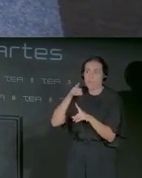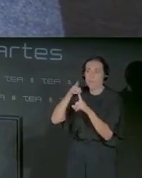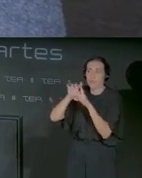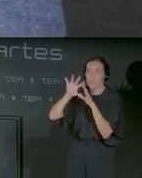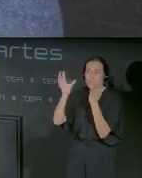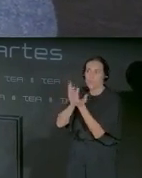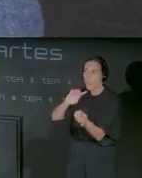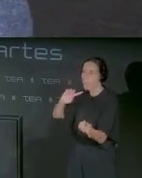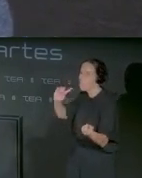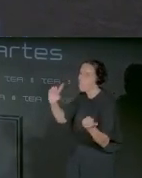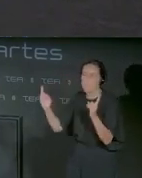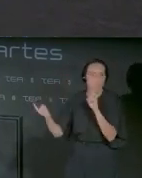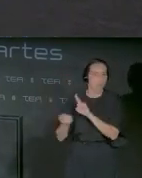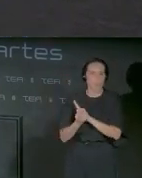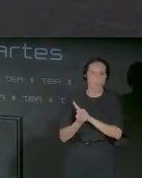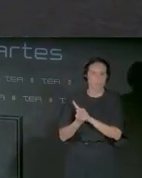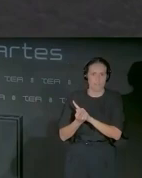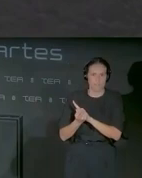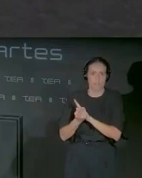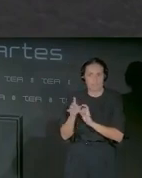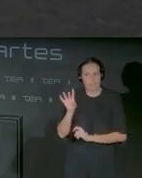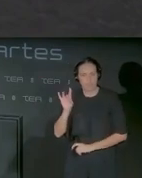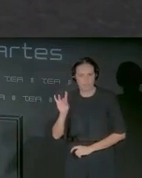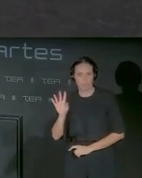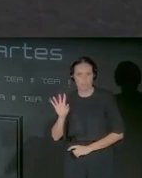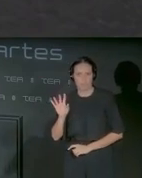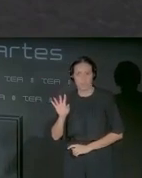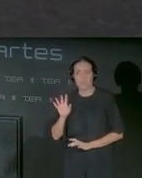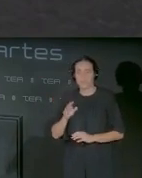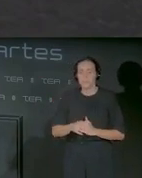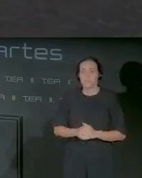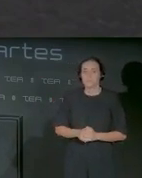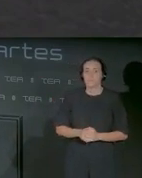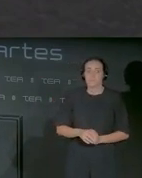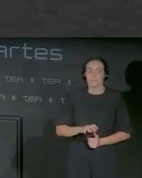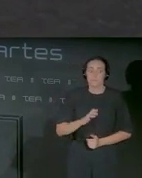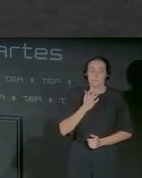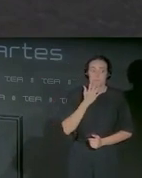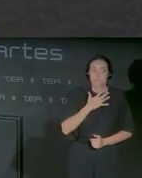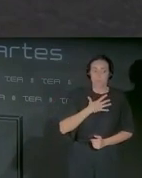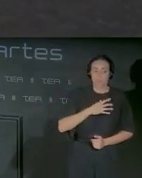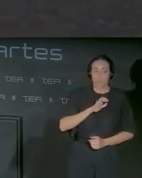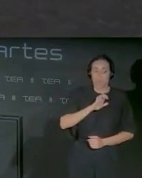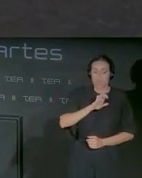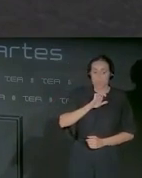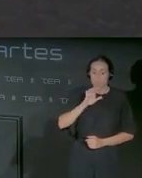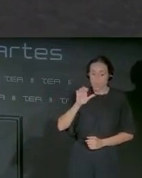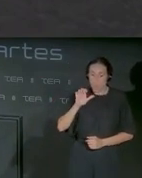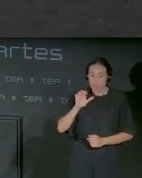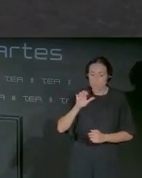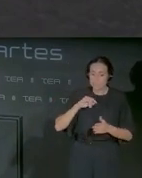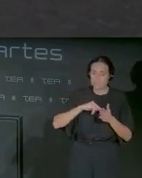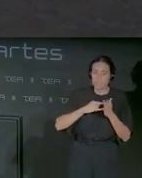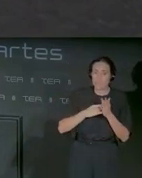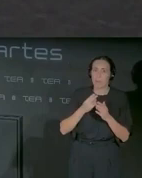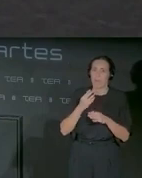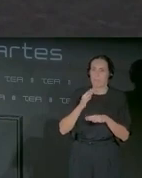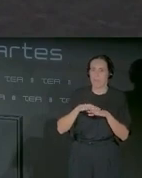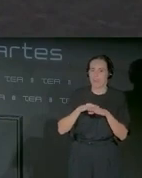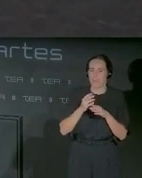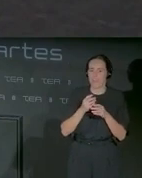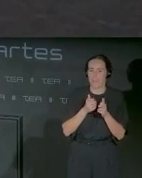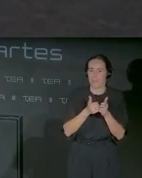Europe, this system of financing independent video games will also changing the world and will